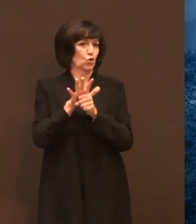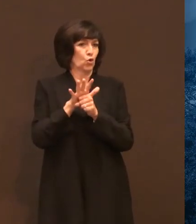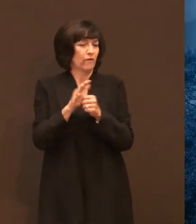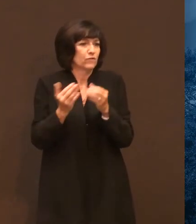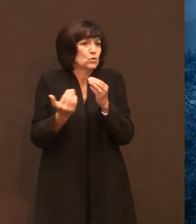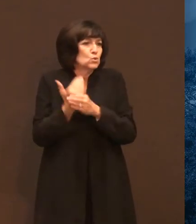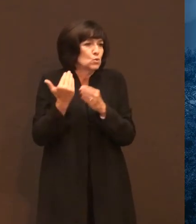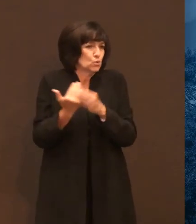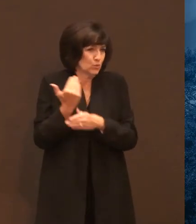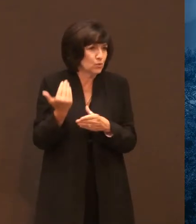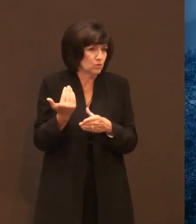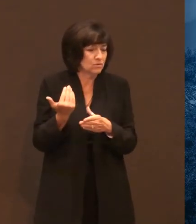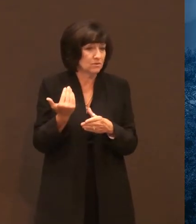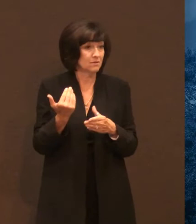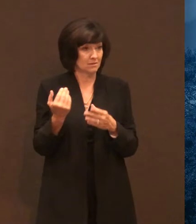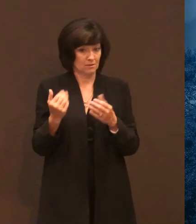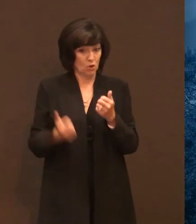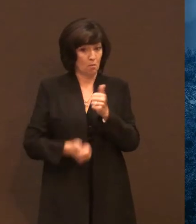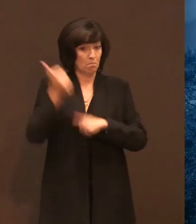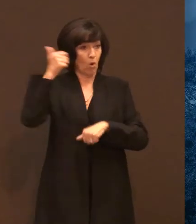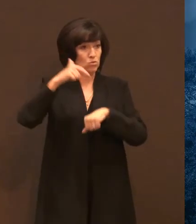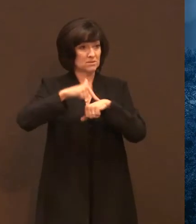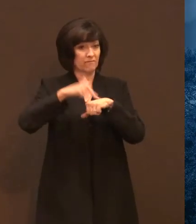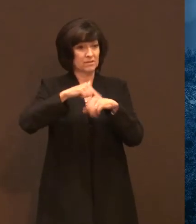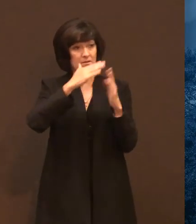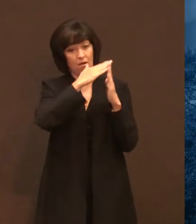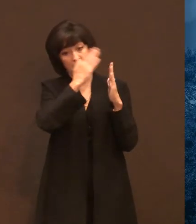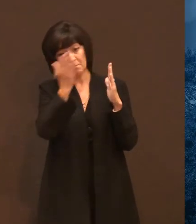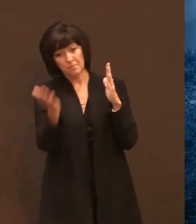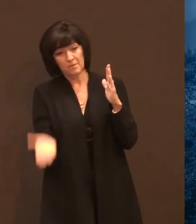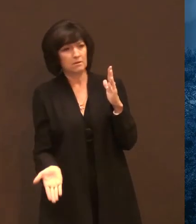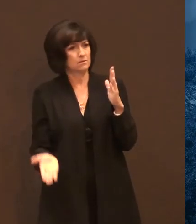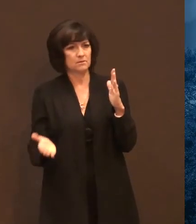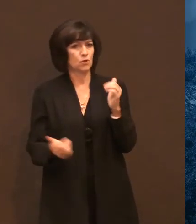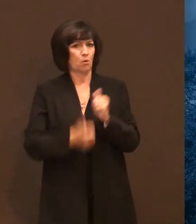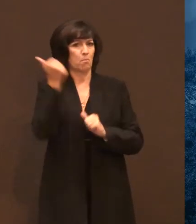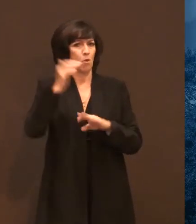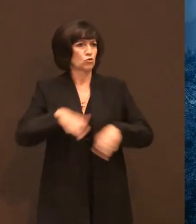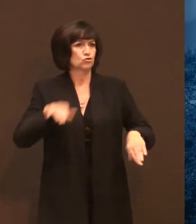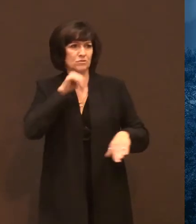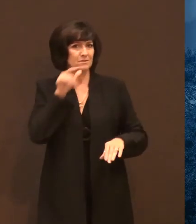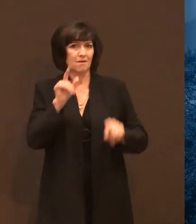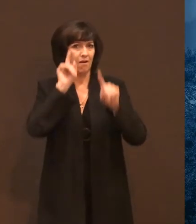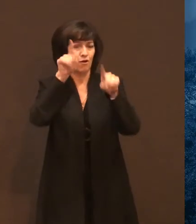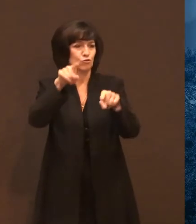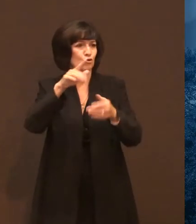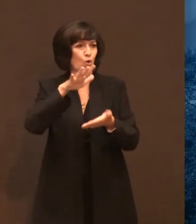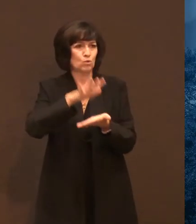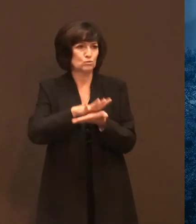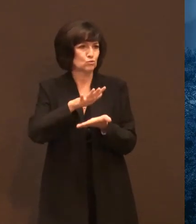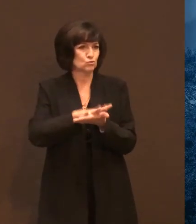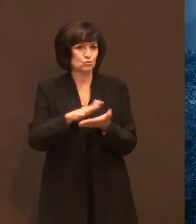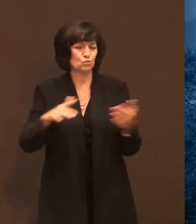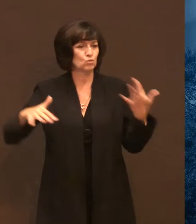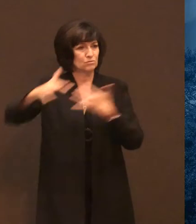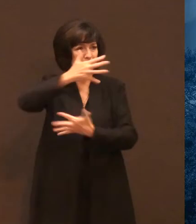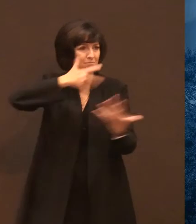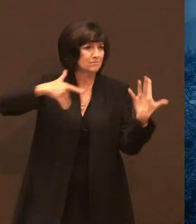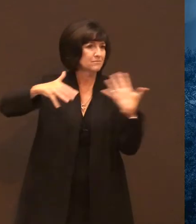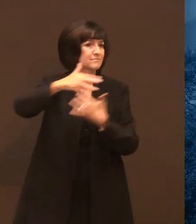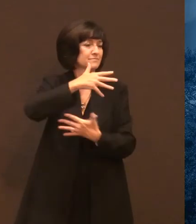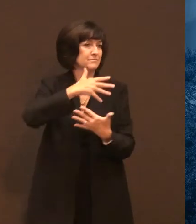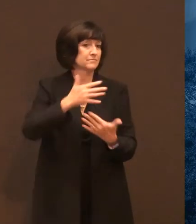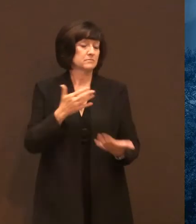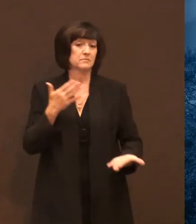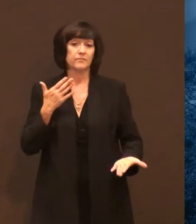been in schools. But nonetheless, it does appear that maybe kids are not as good at aerosolizing or spreading the